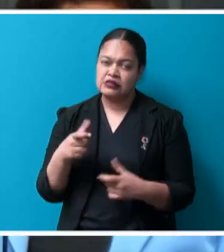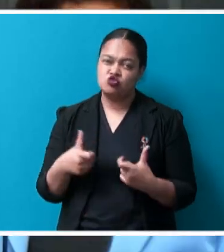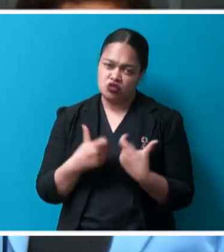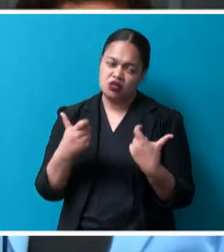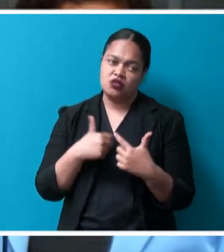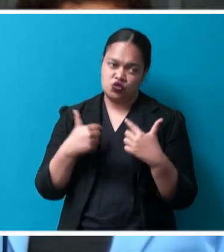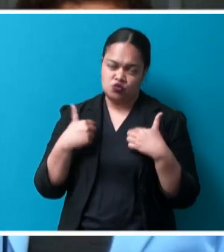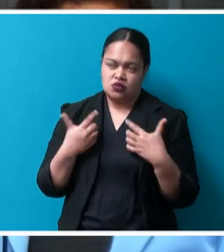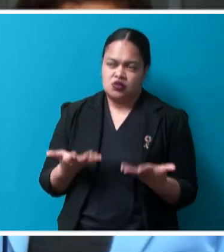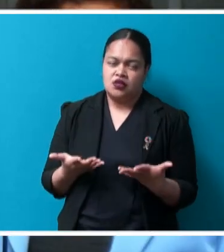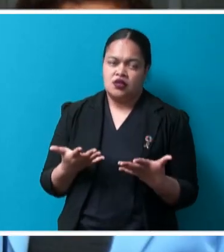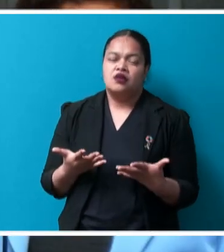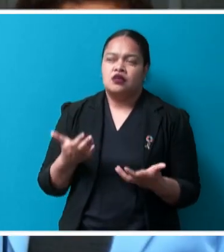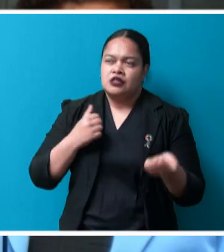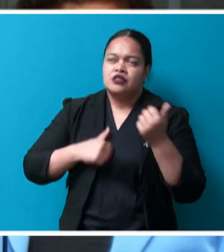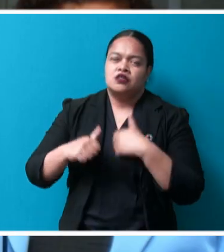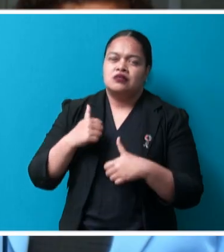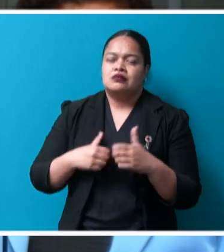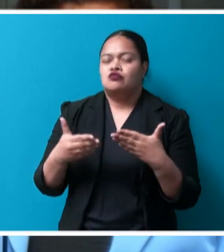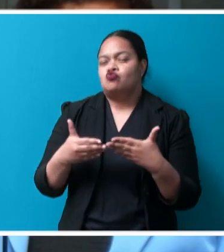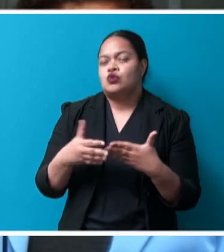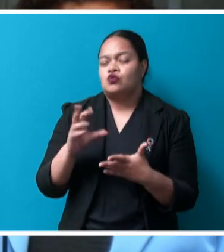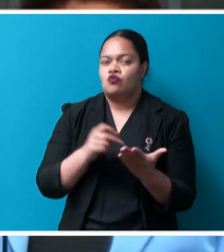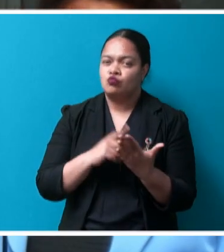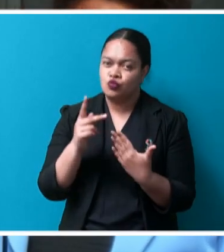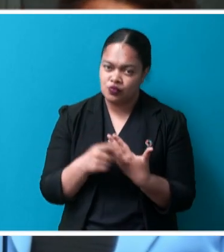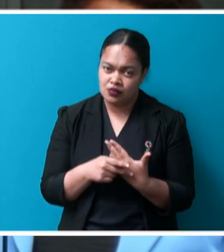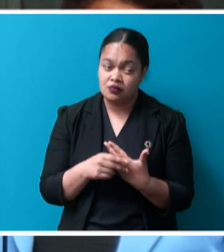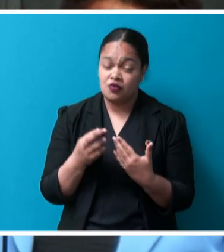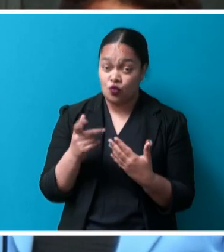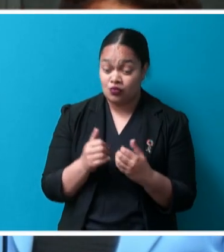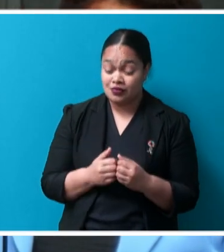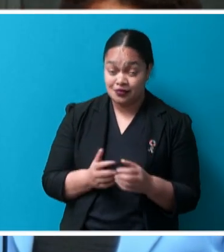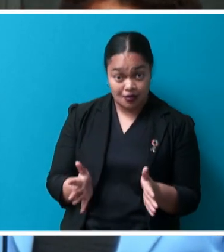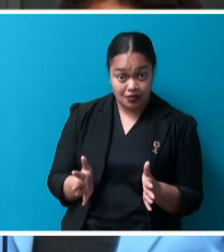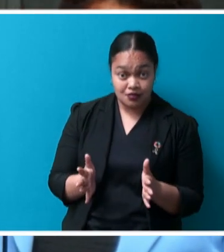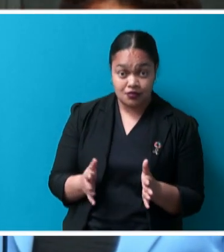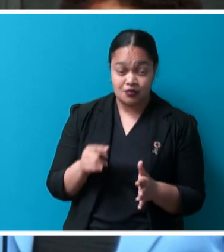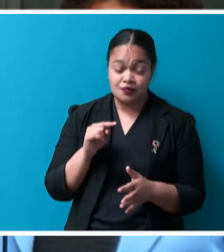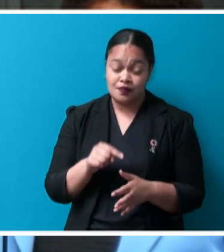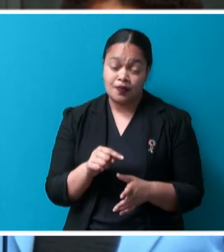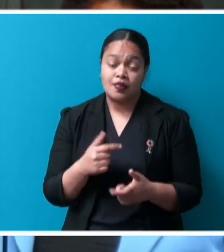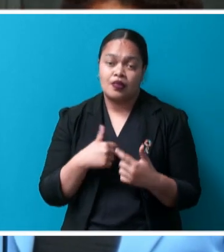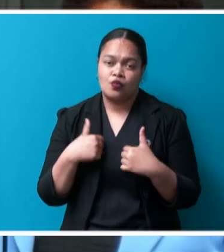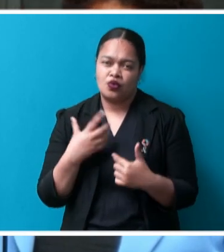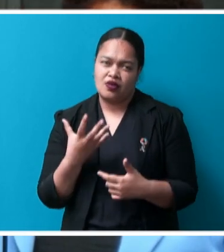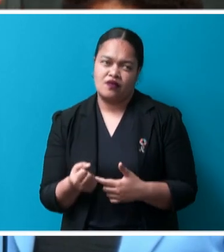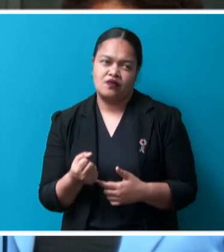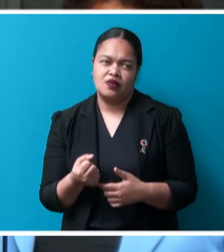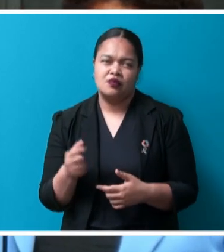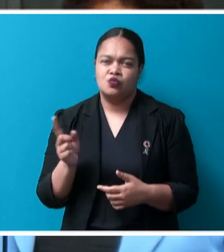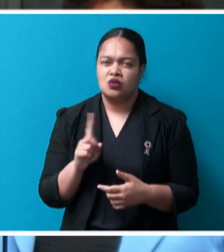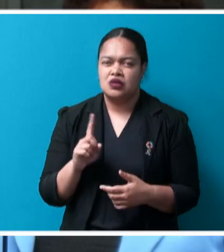facing in the introduction of the program. For starters, we have to have the buy-in of the Ministry